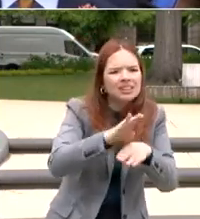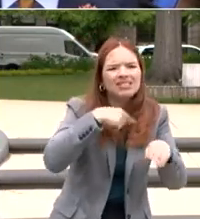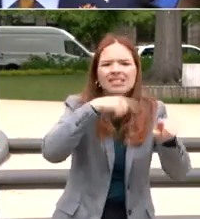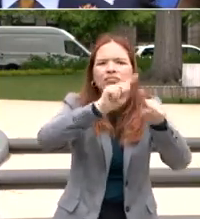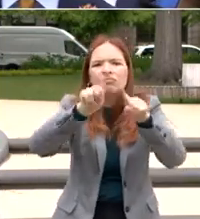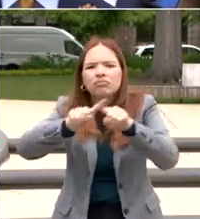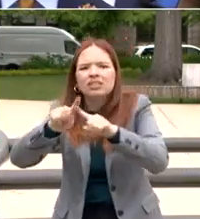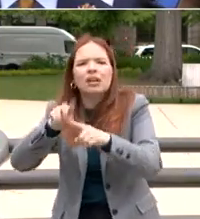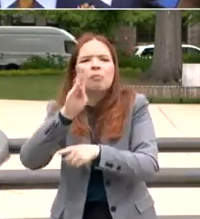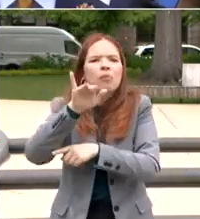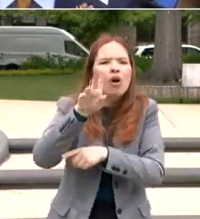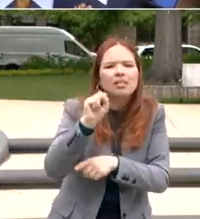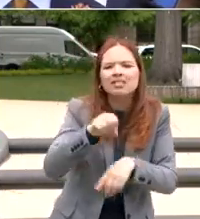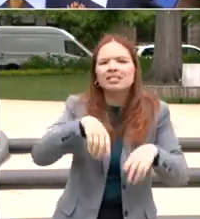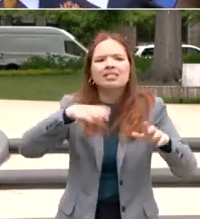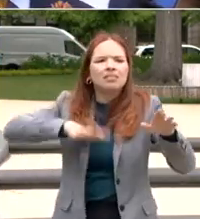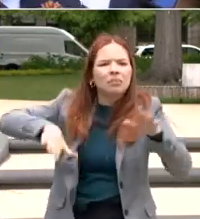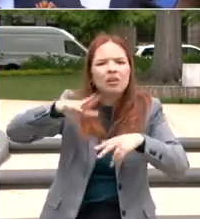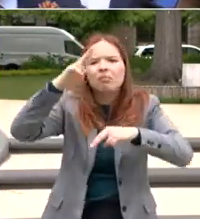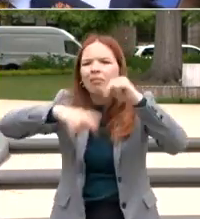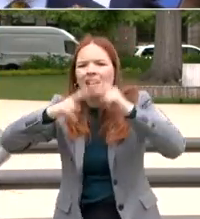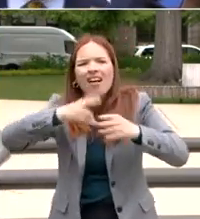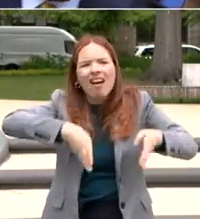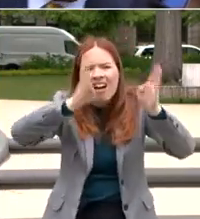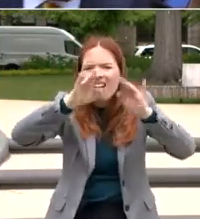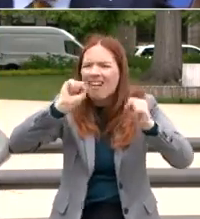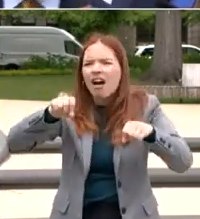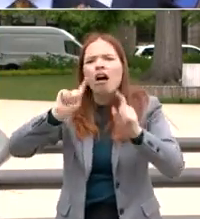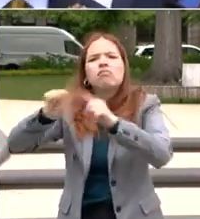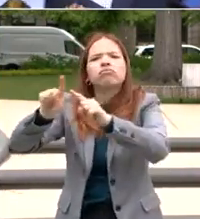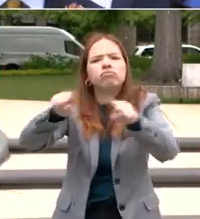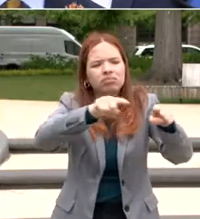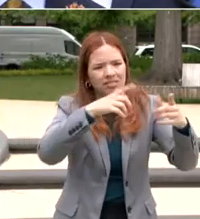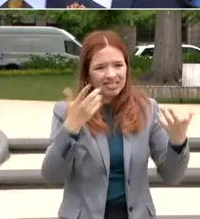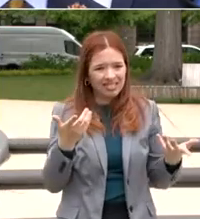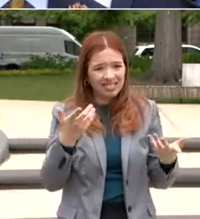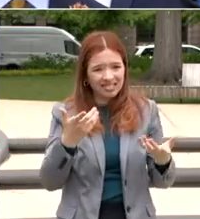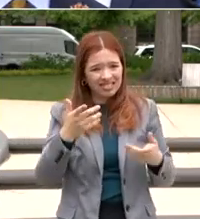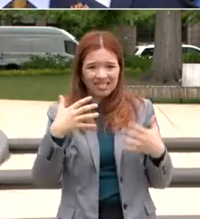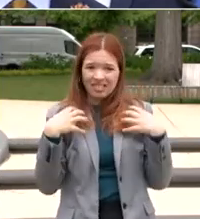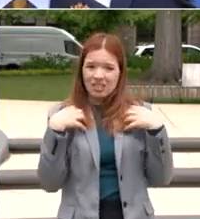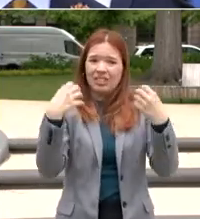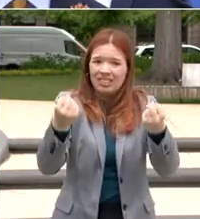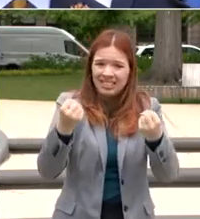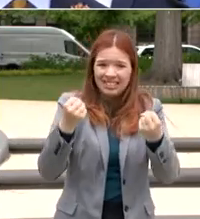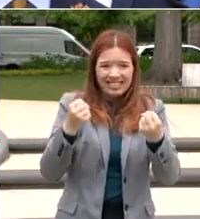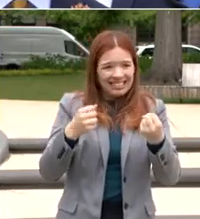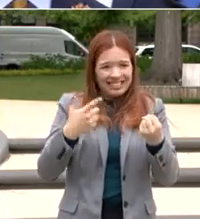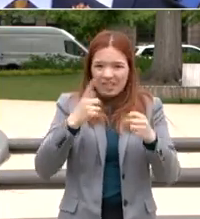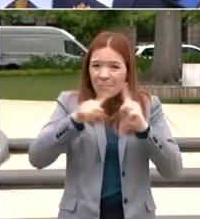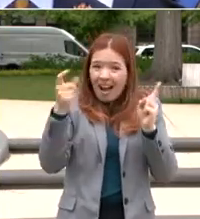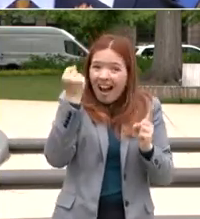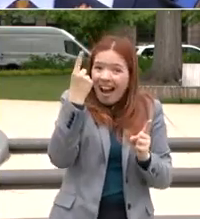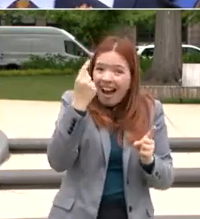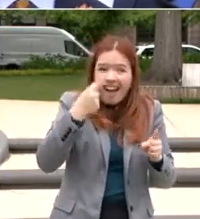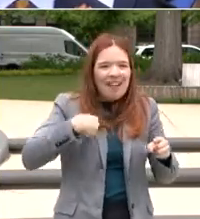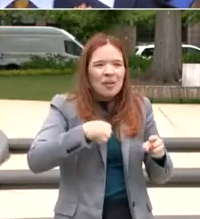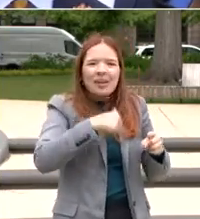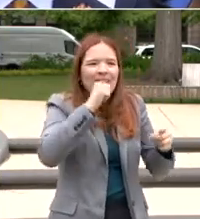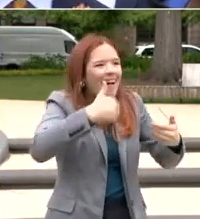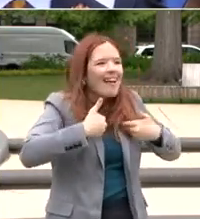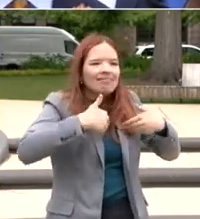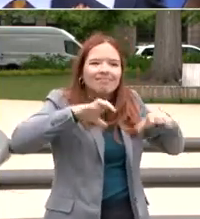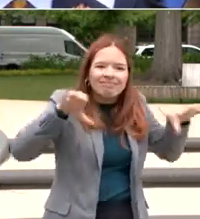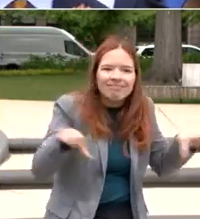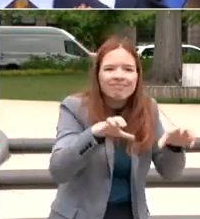green spaces. We will not have a recovered downtown DC if we don't have an active and efficient and beautiful public realm, and that's exactly